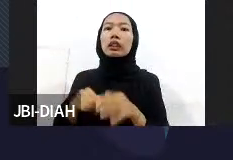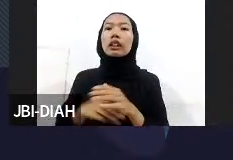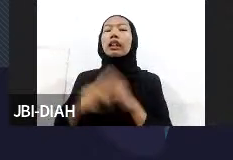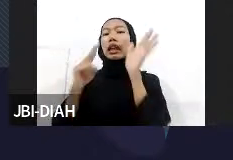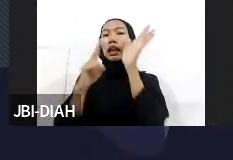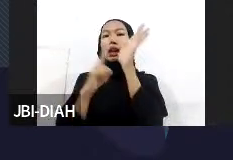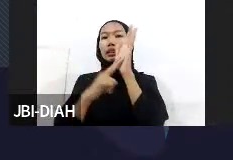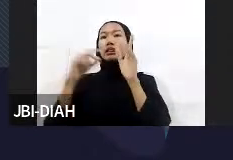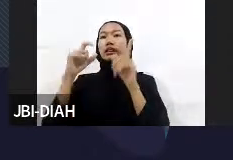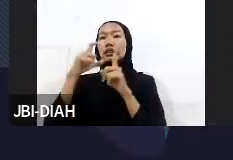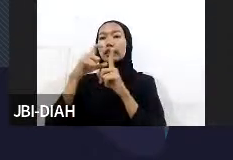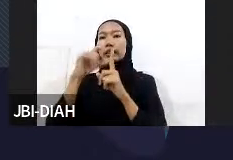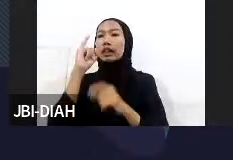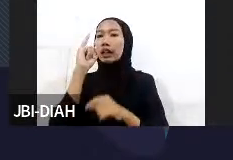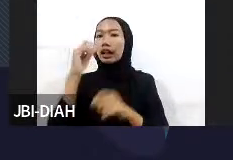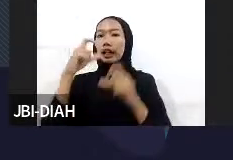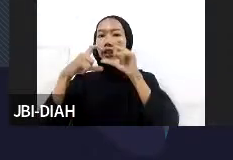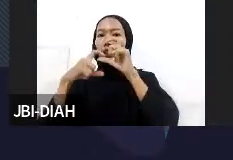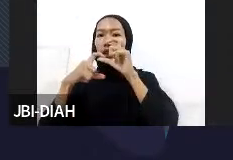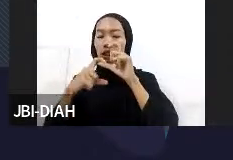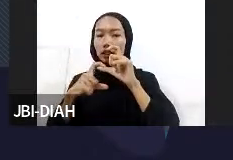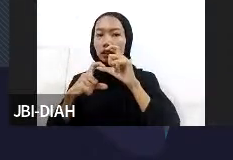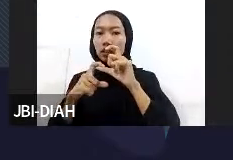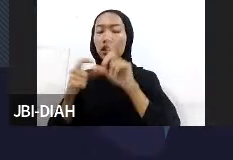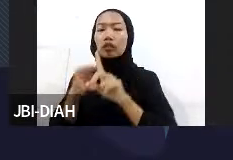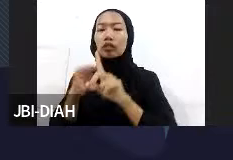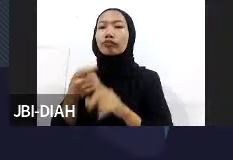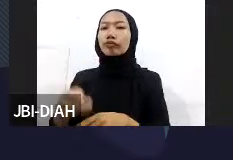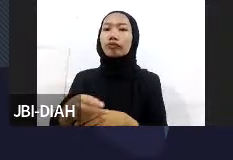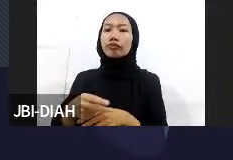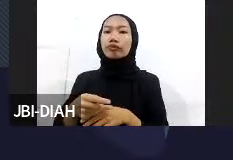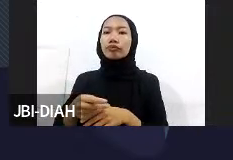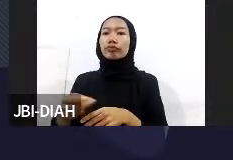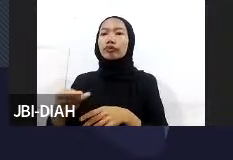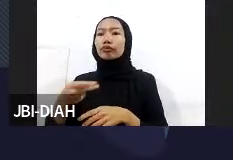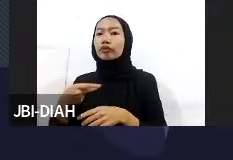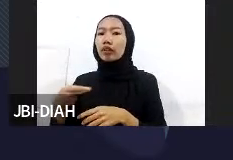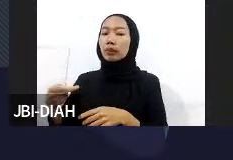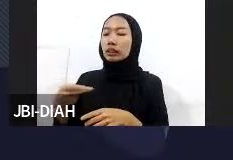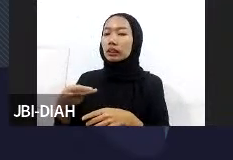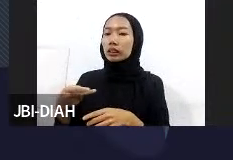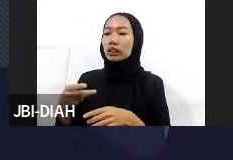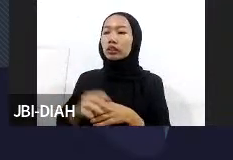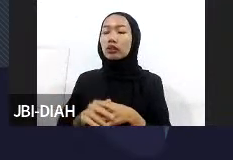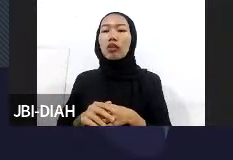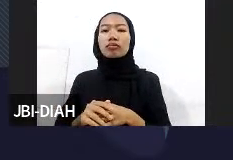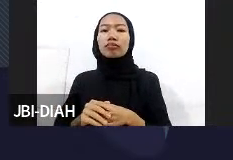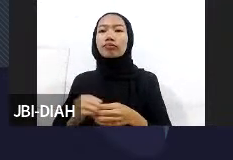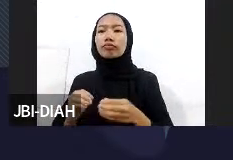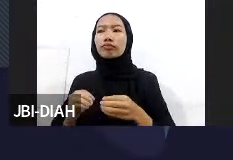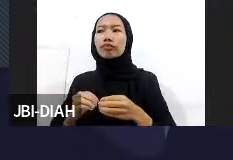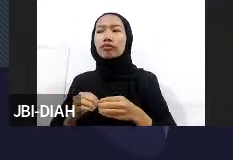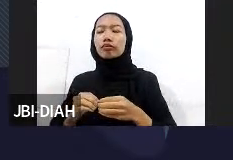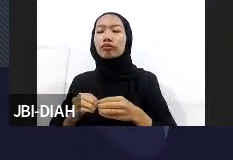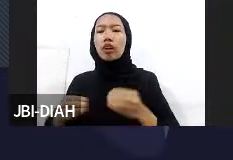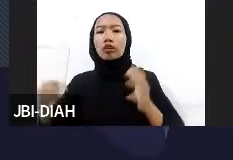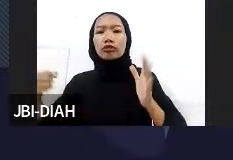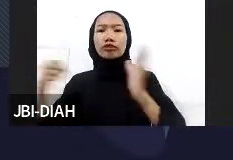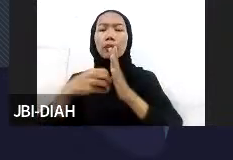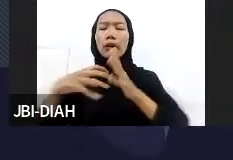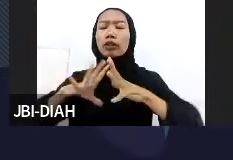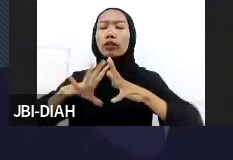disability sector is huge. It started and was recommended, didn't